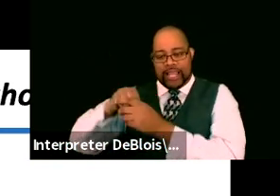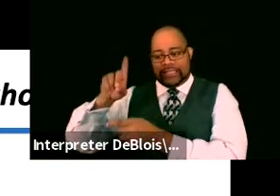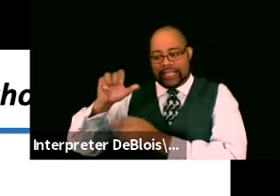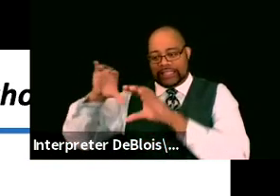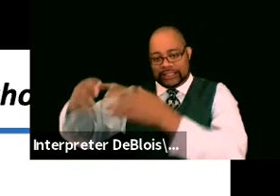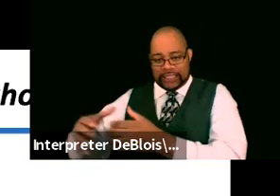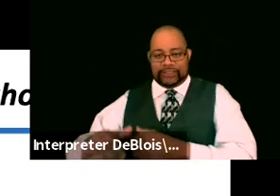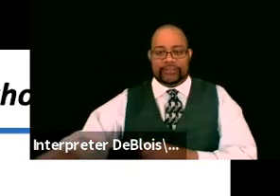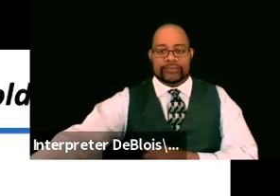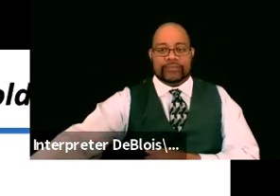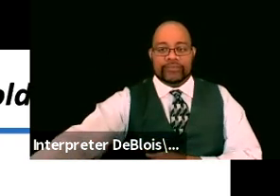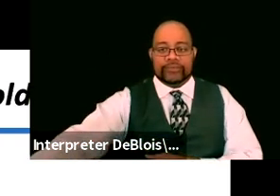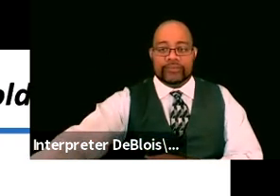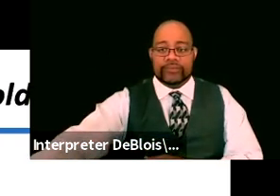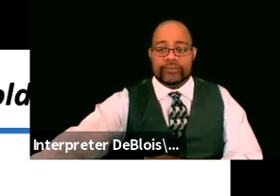set.